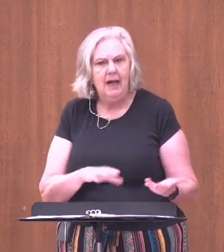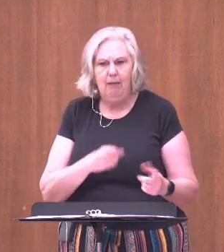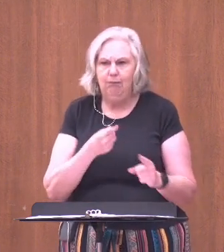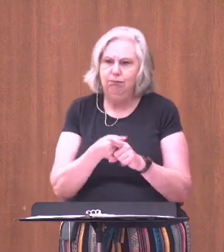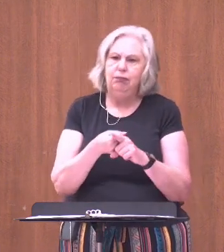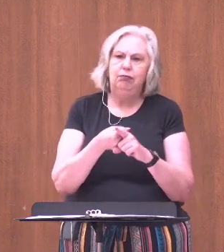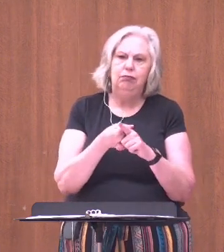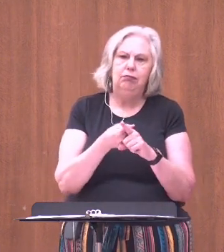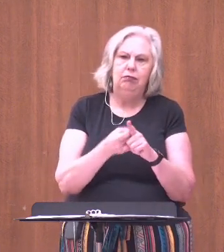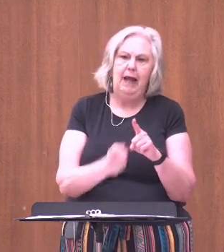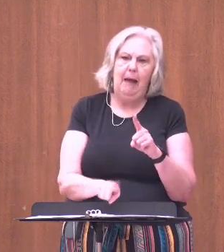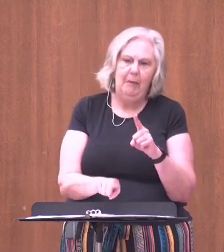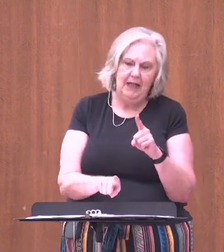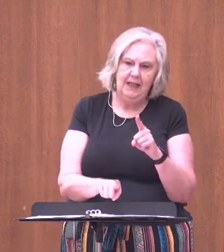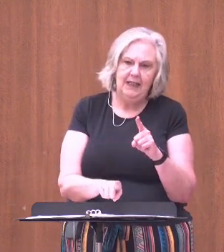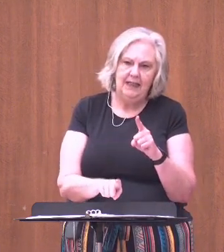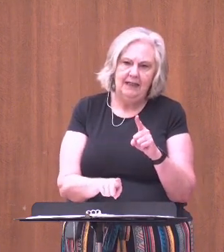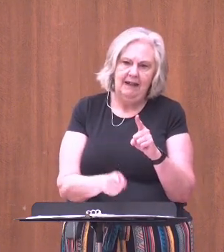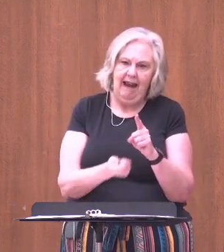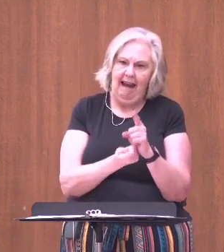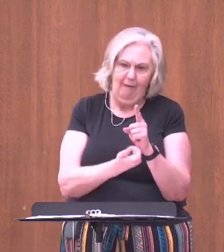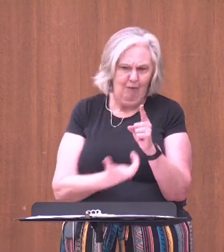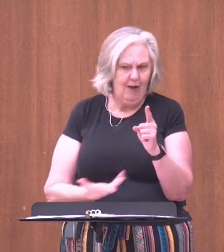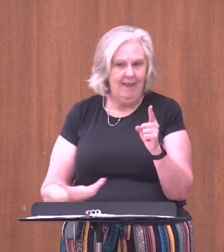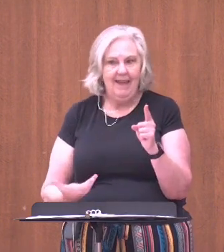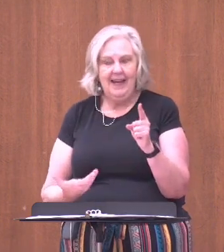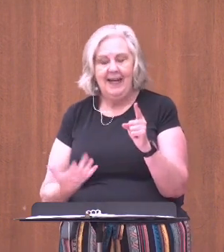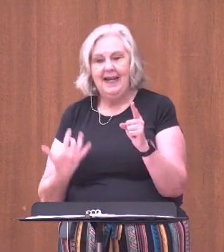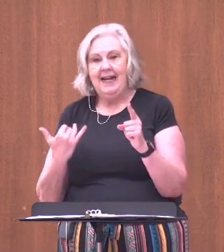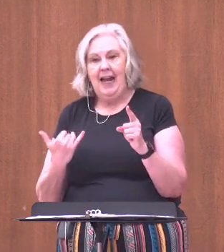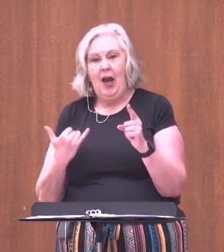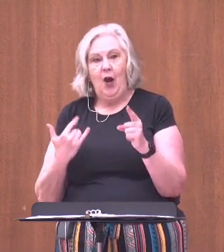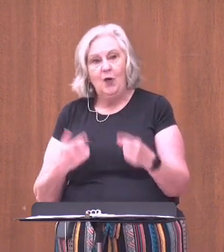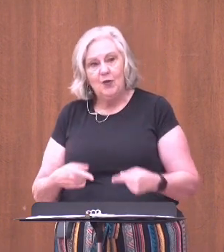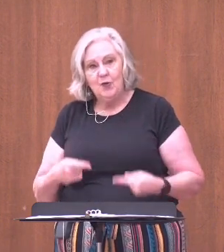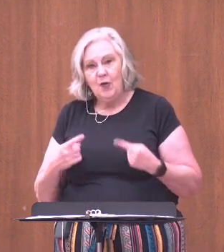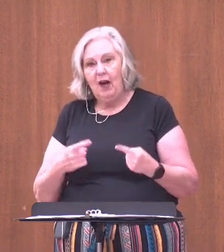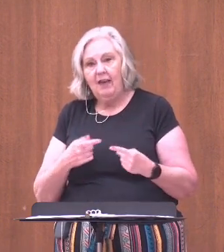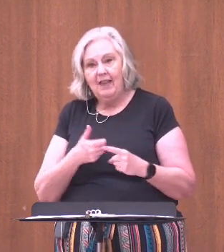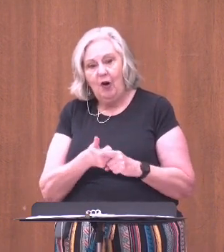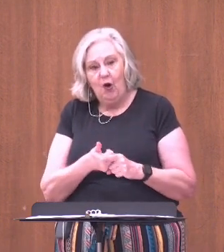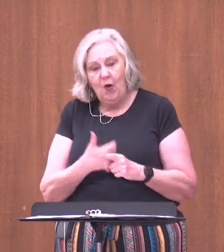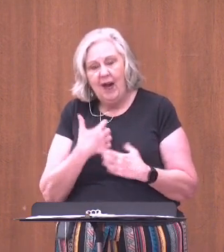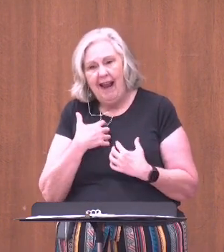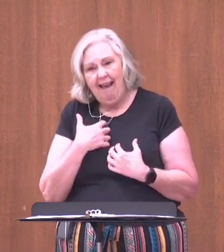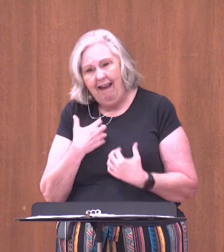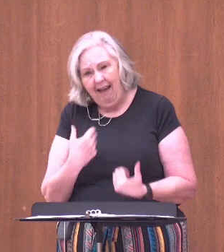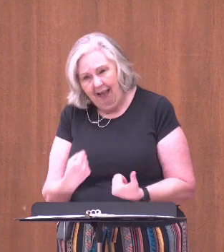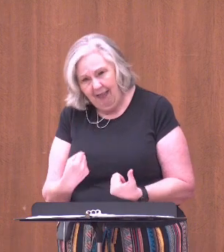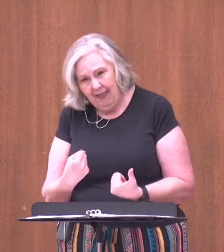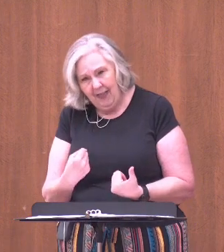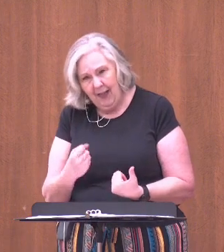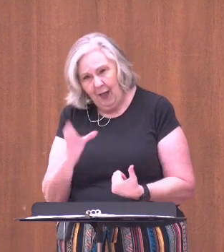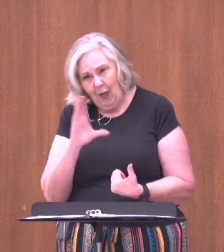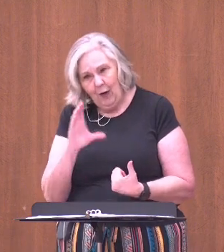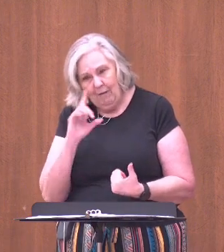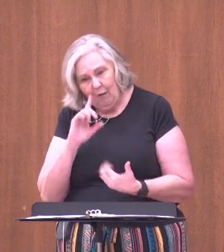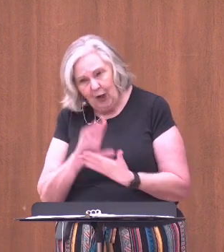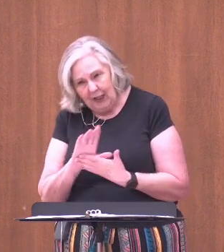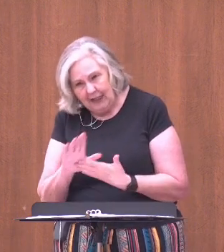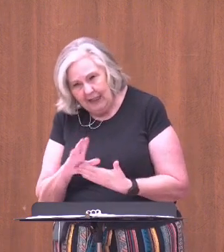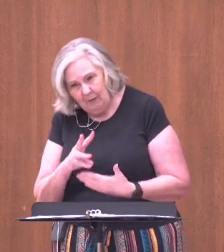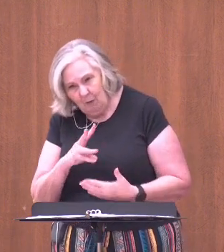time, who have literally lost everything and now even struggle for their own health and wellness, looking for clean